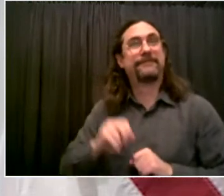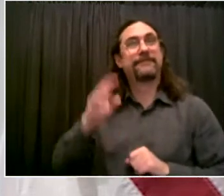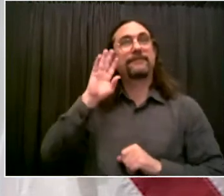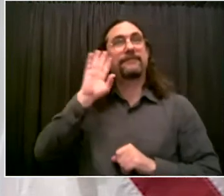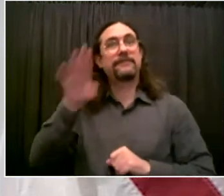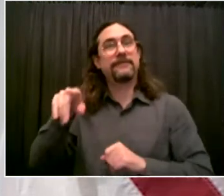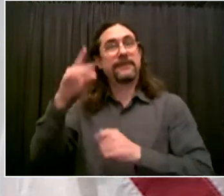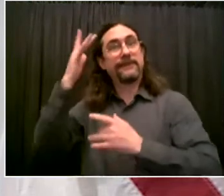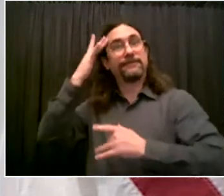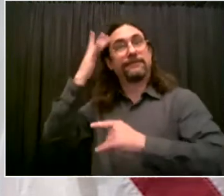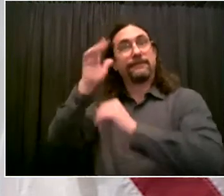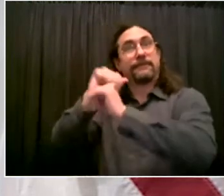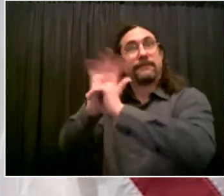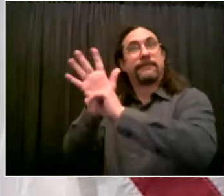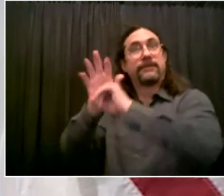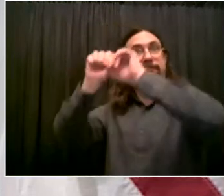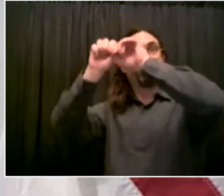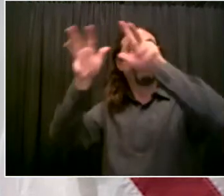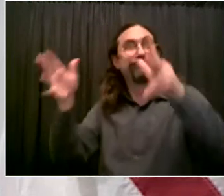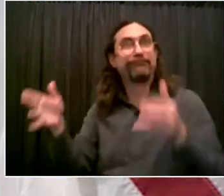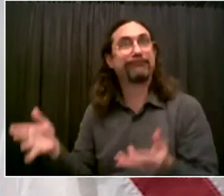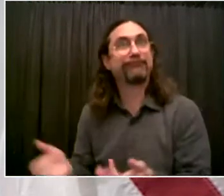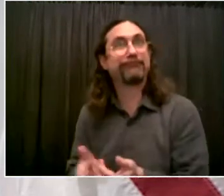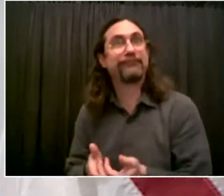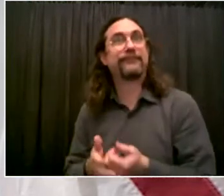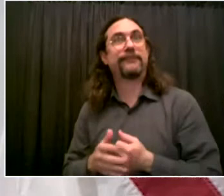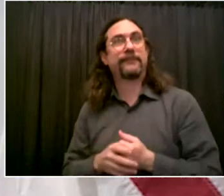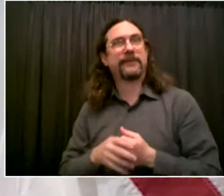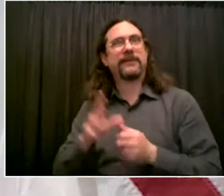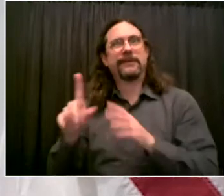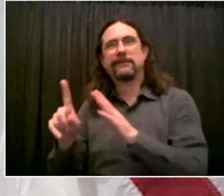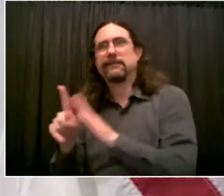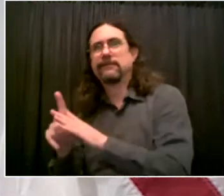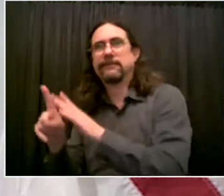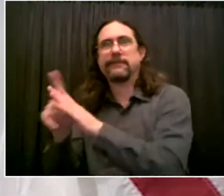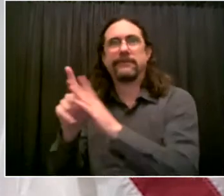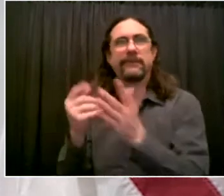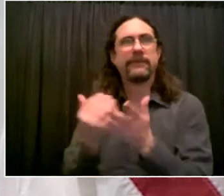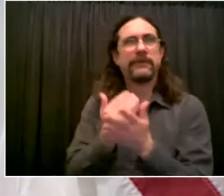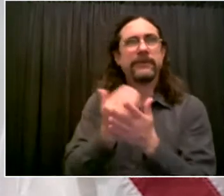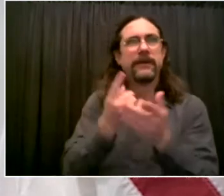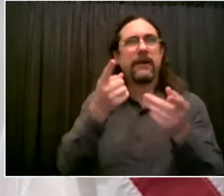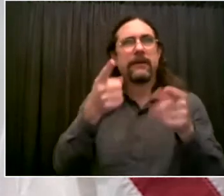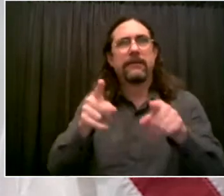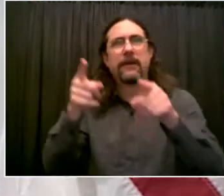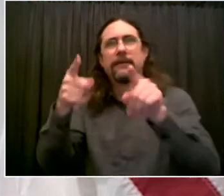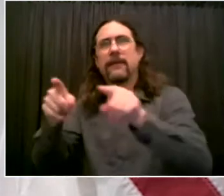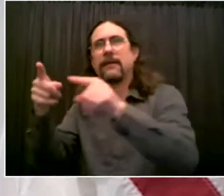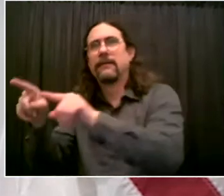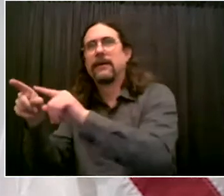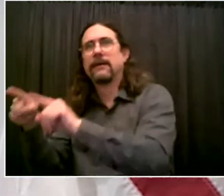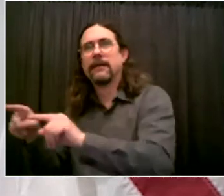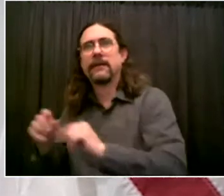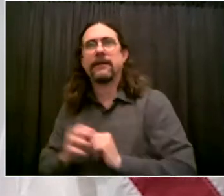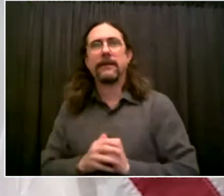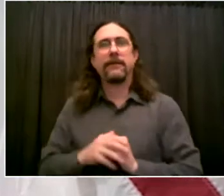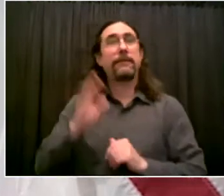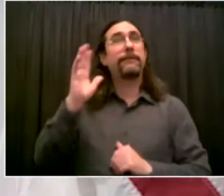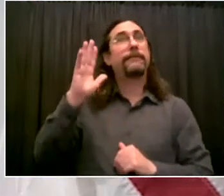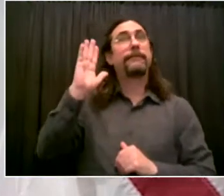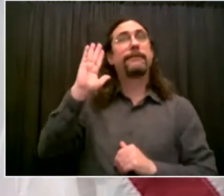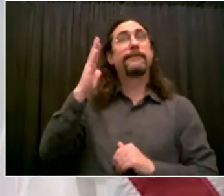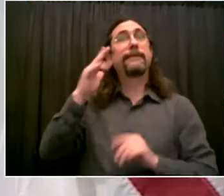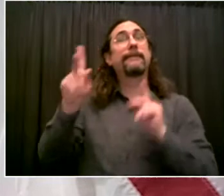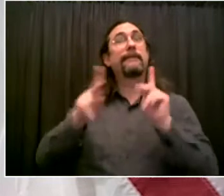anecdotally, I think we're seeing a decrease in the amount of people going out to get tested. Anecdotally, I can tell you I was at a city MD last night in Park